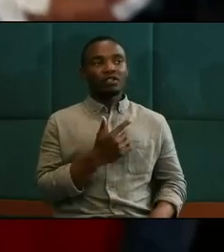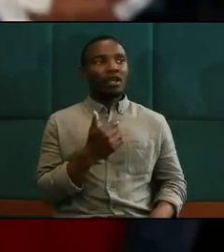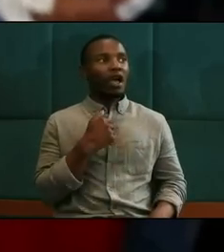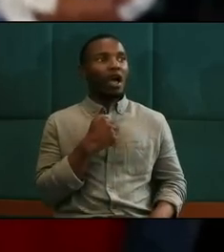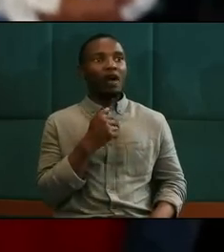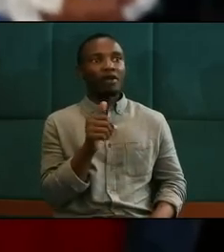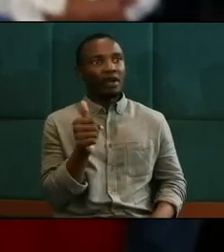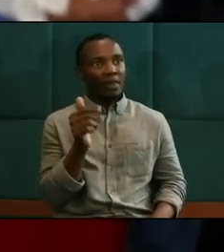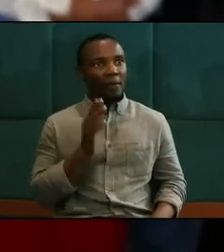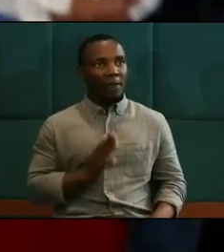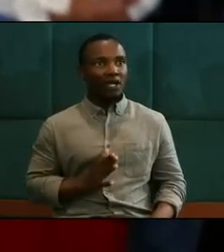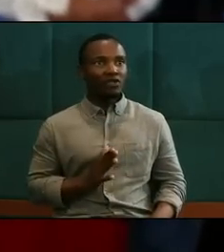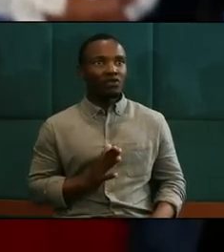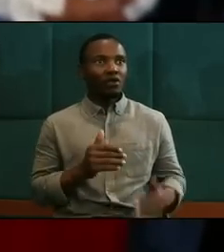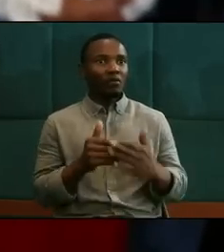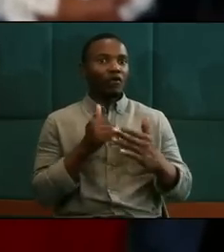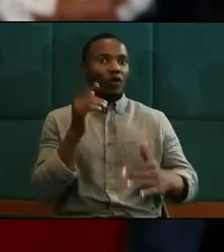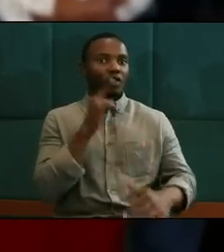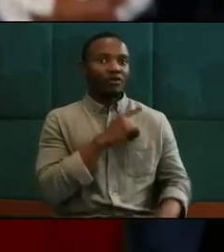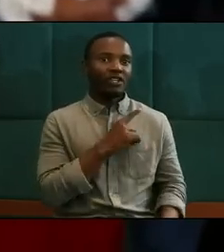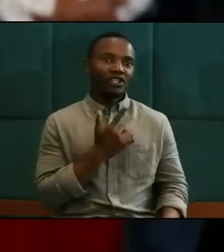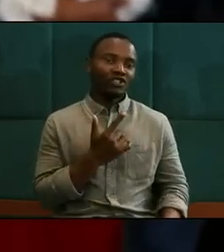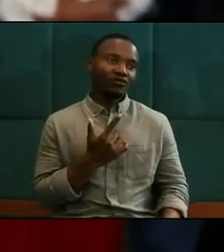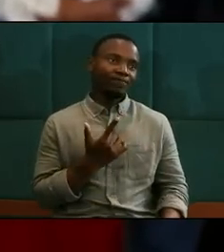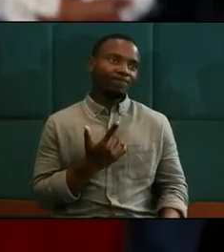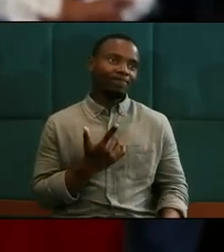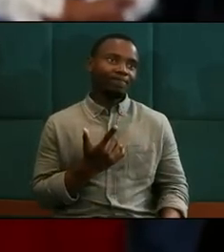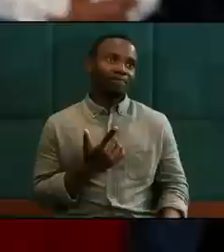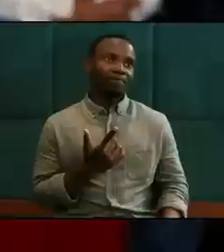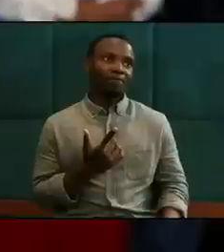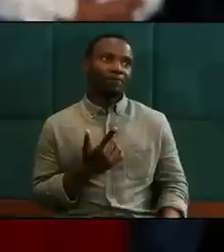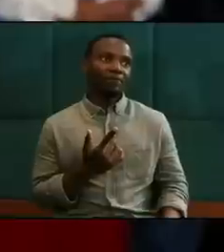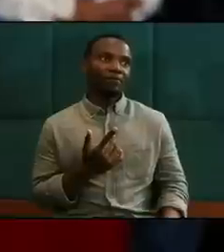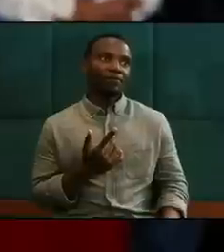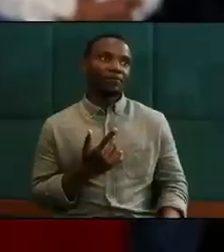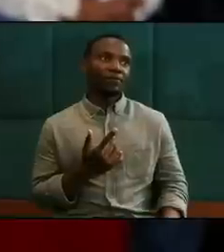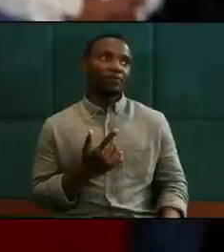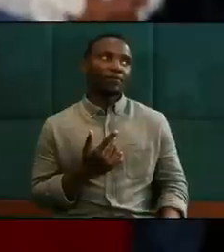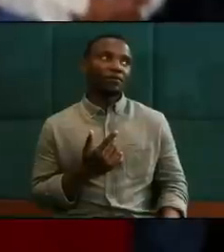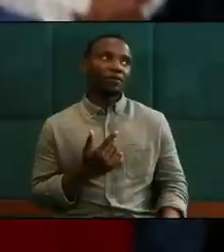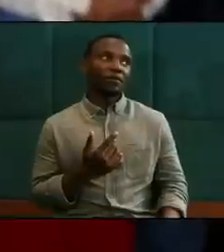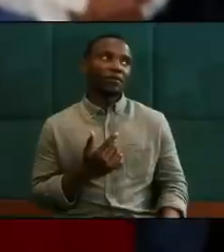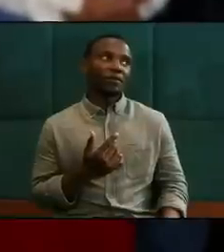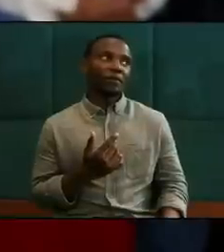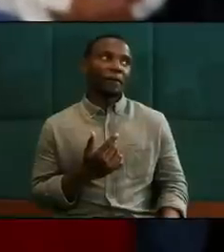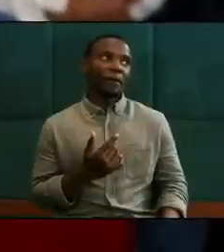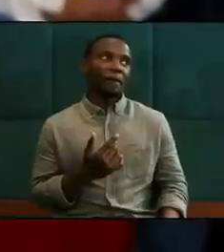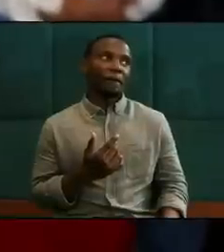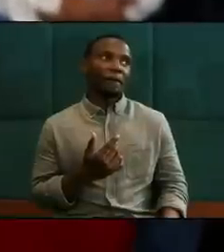there another? Before we close, my final call.